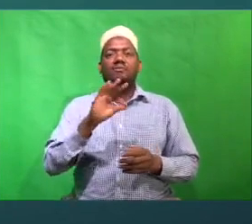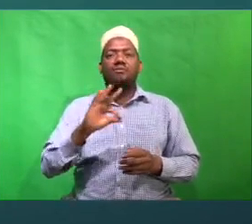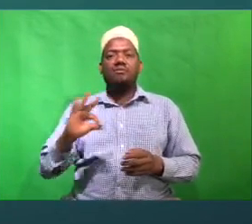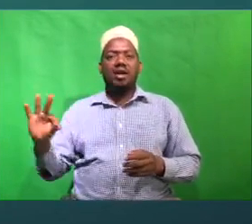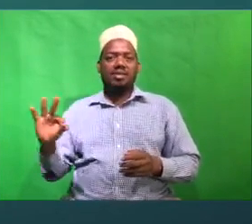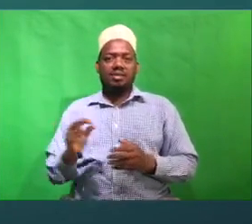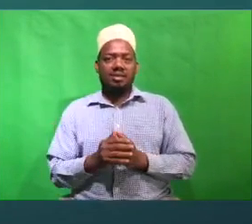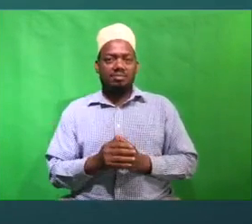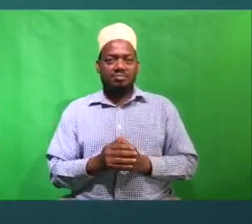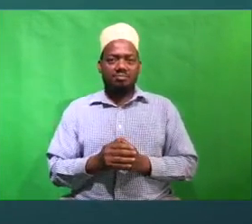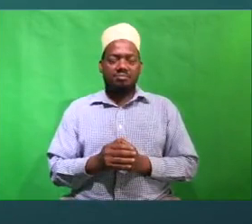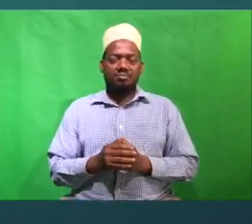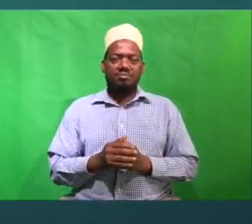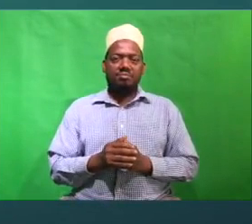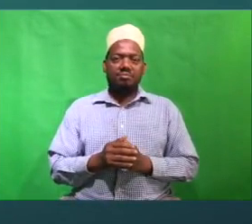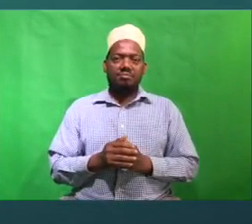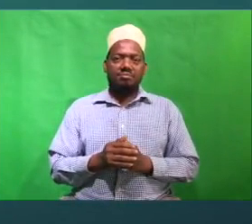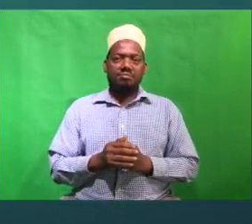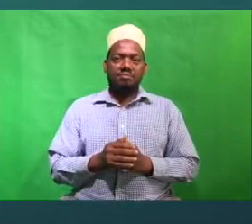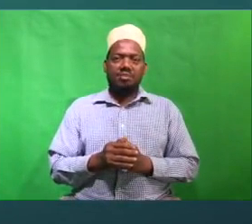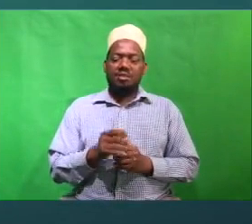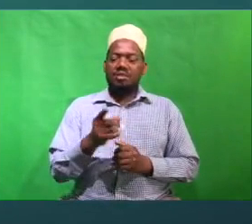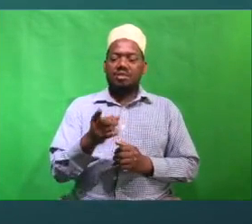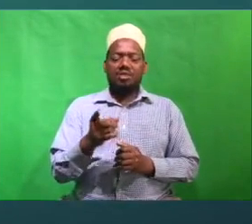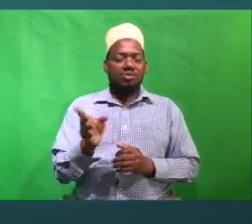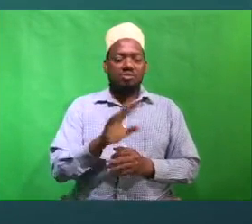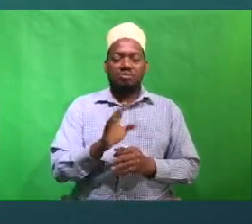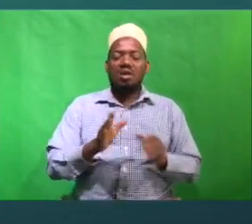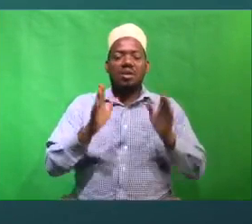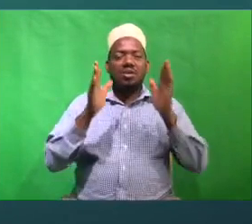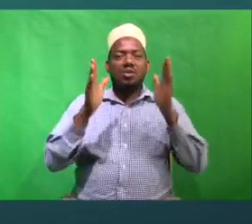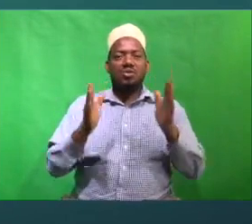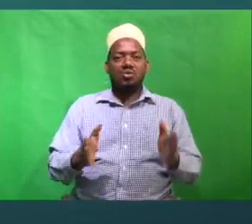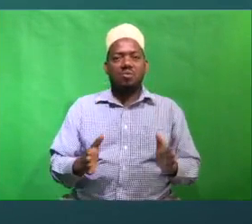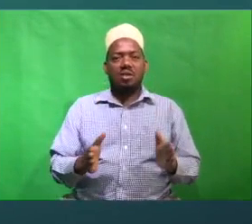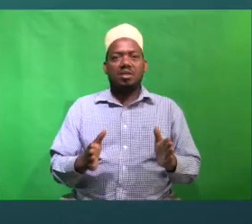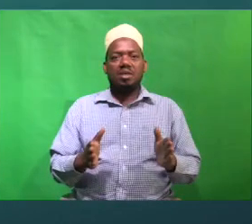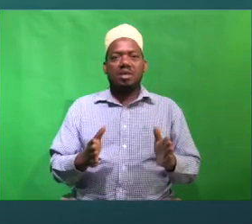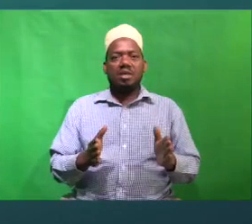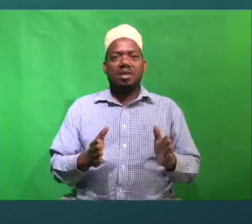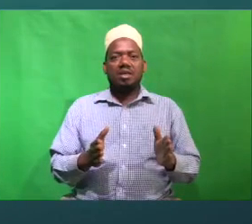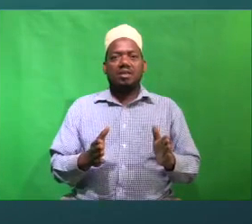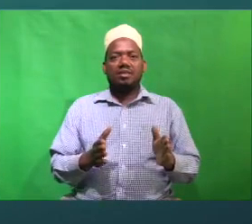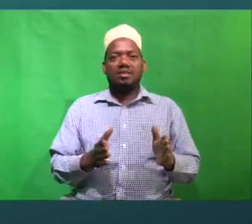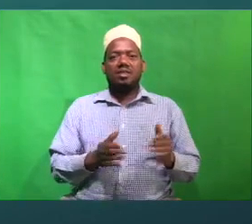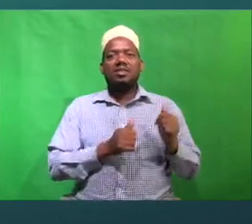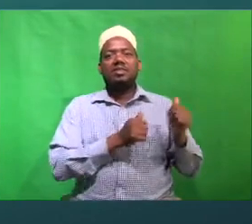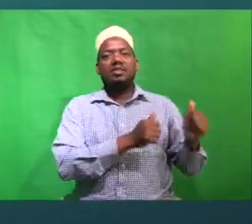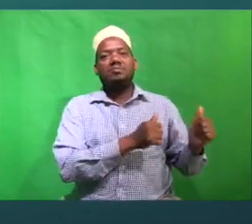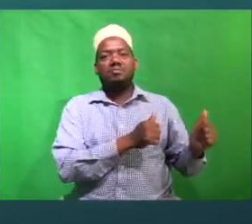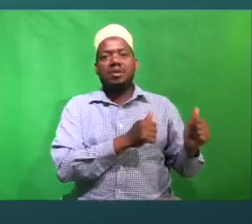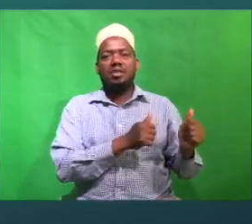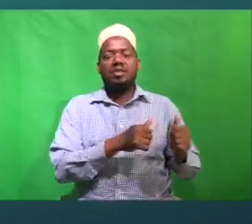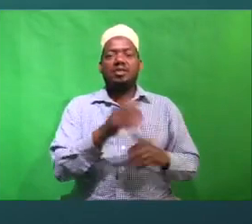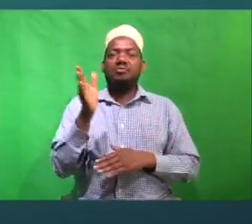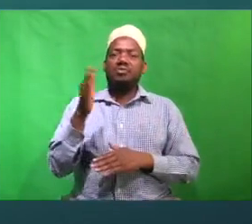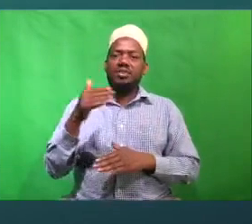physical phenomena. This is not by human. Only the as you see can influence people